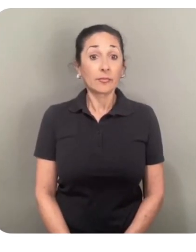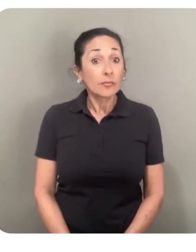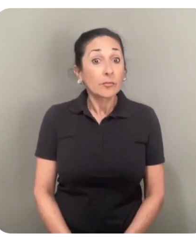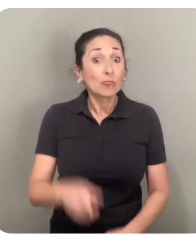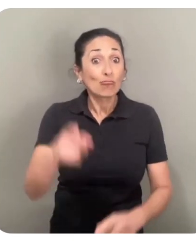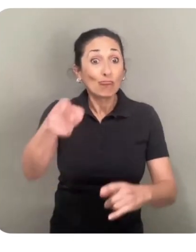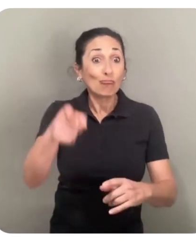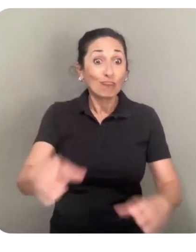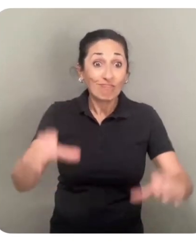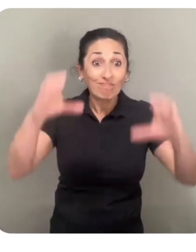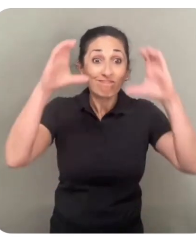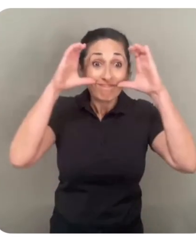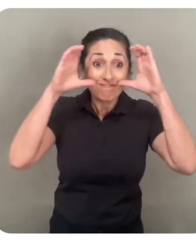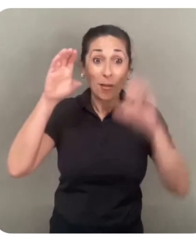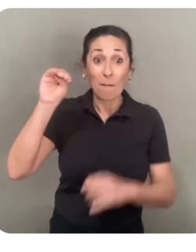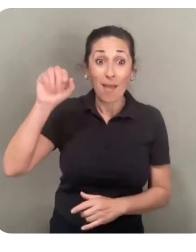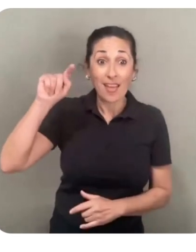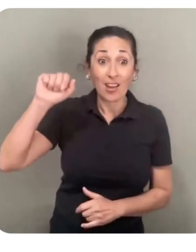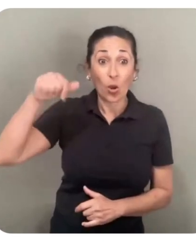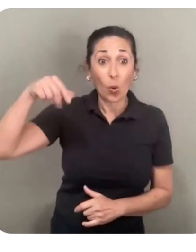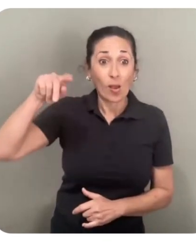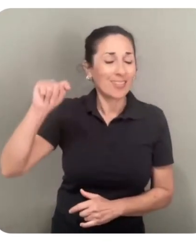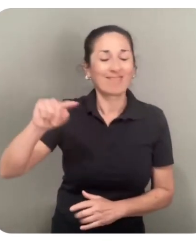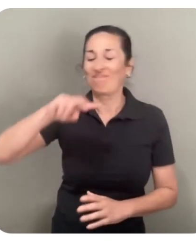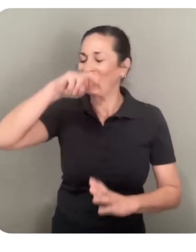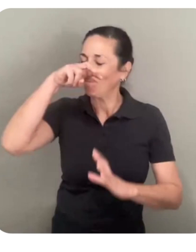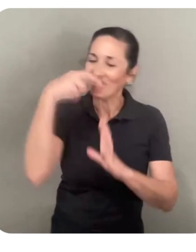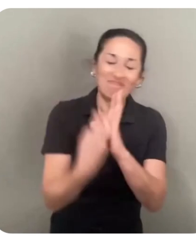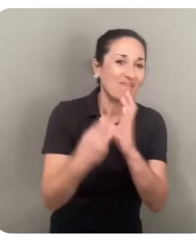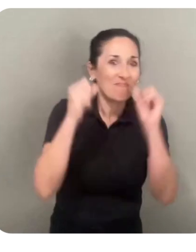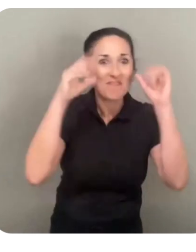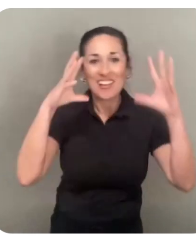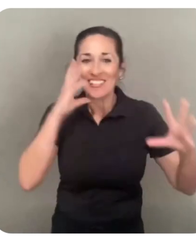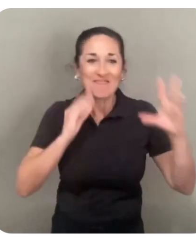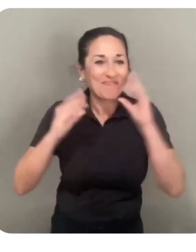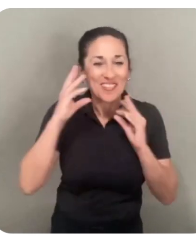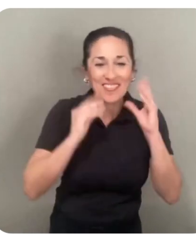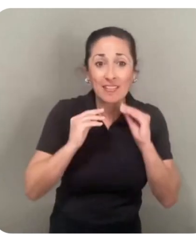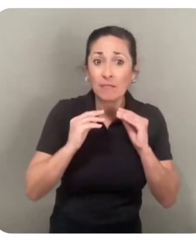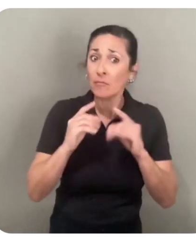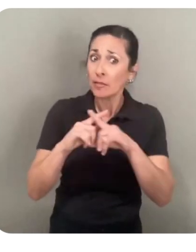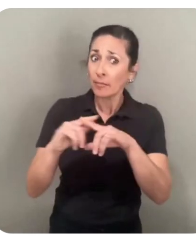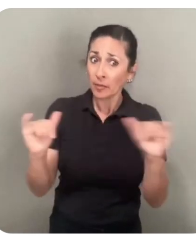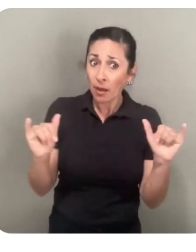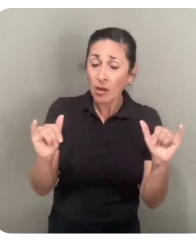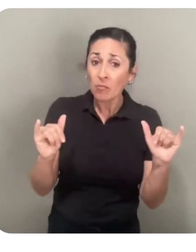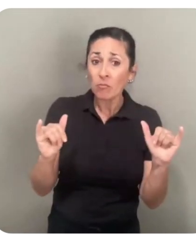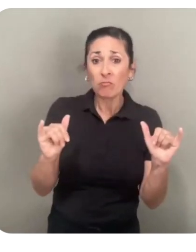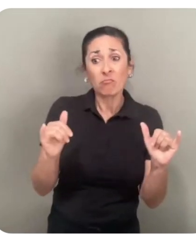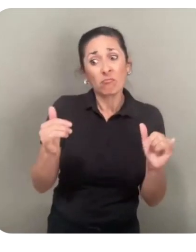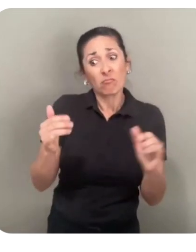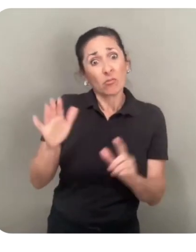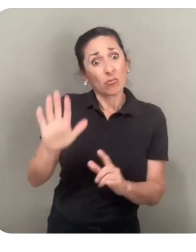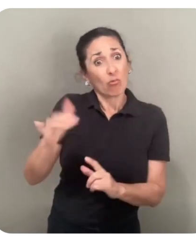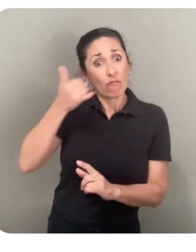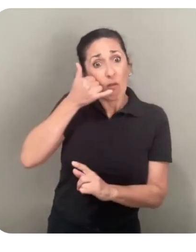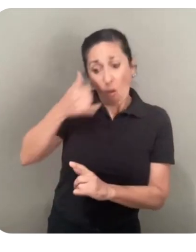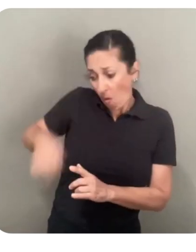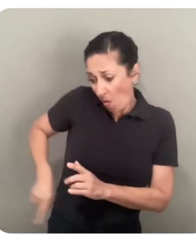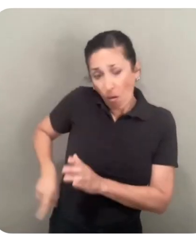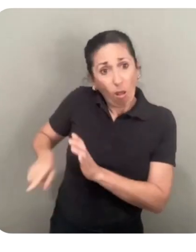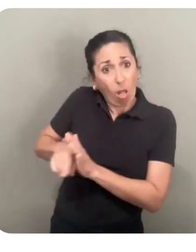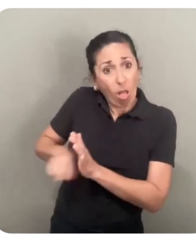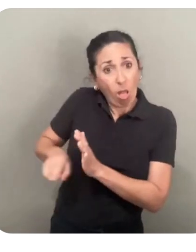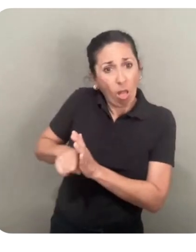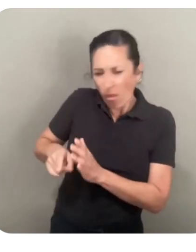When you put on a Meta Quest, you get immersed into amazing experiences. But at the same time, you might miss a notification when your